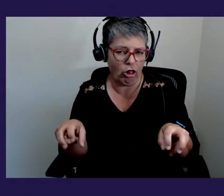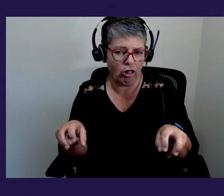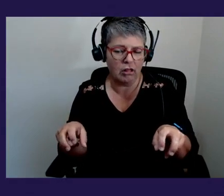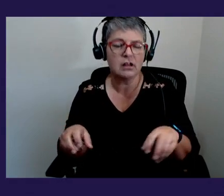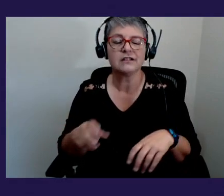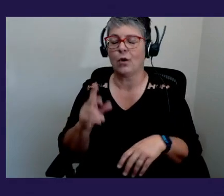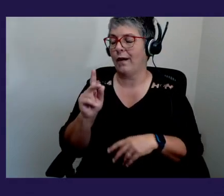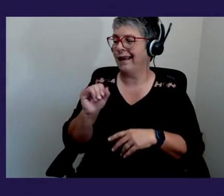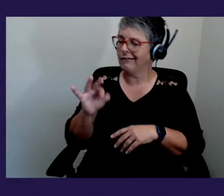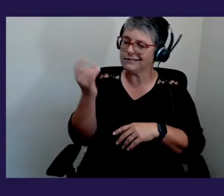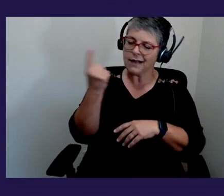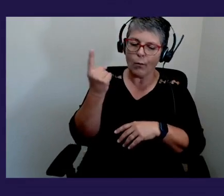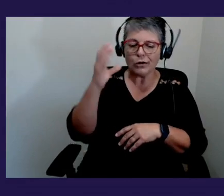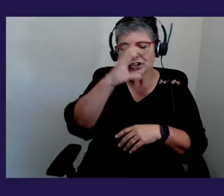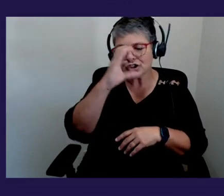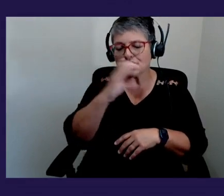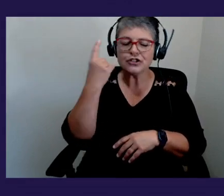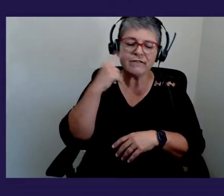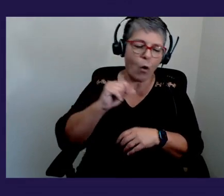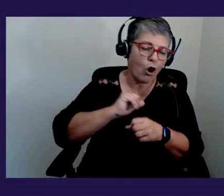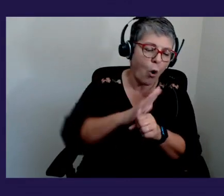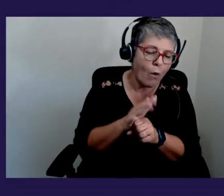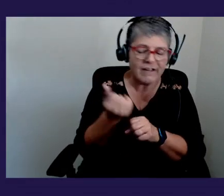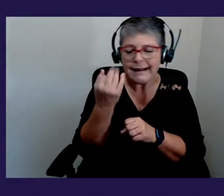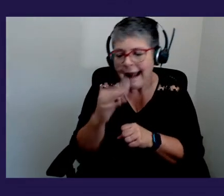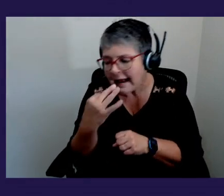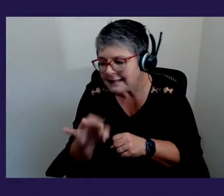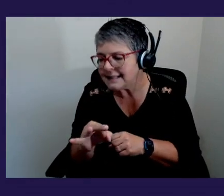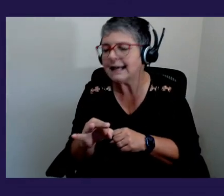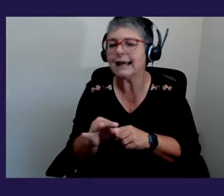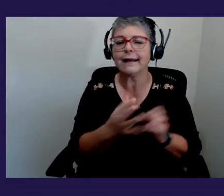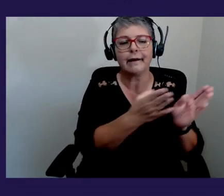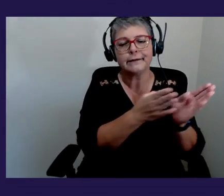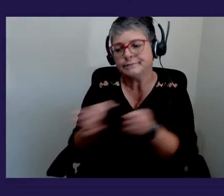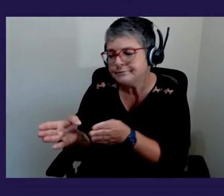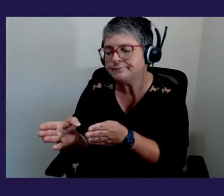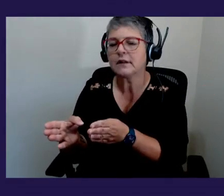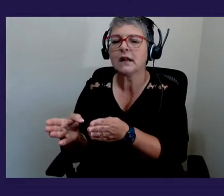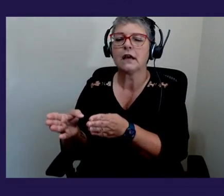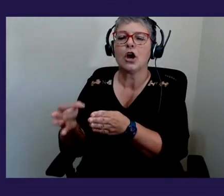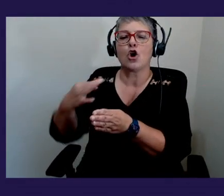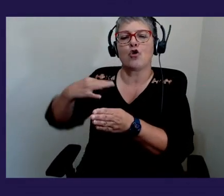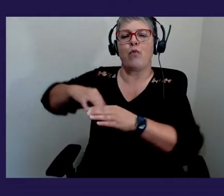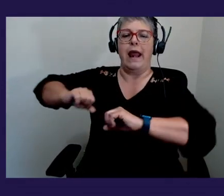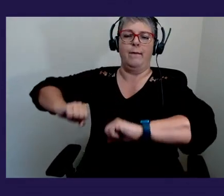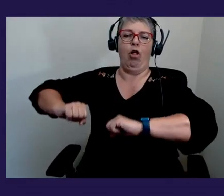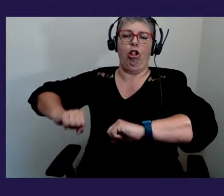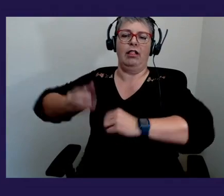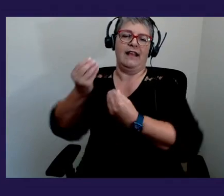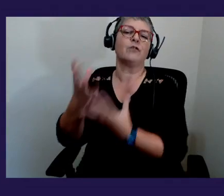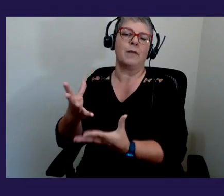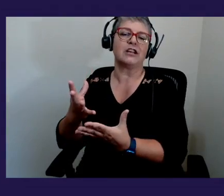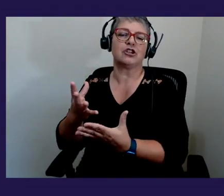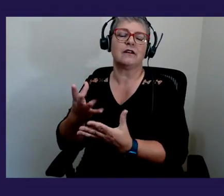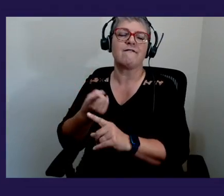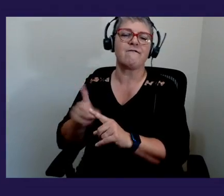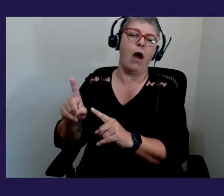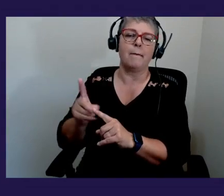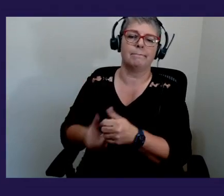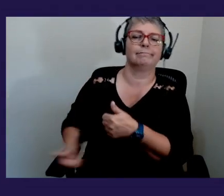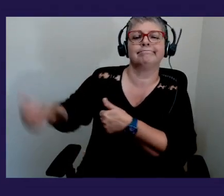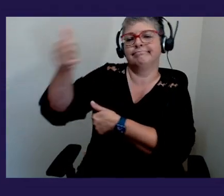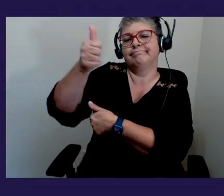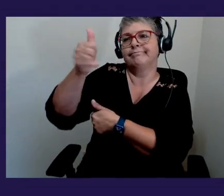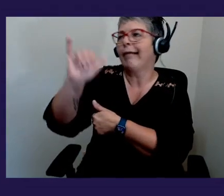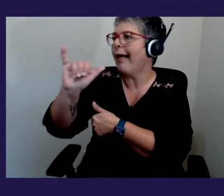for information about COVID-19 were directed to credible information from authoritative sources like